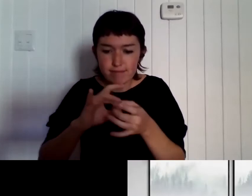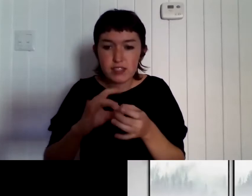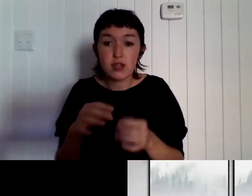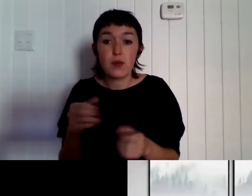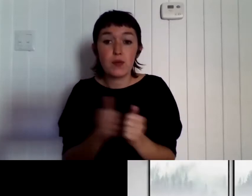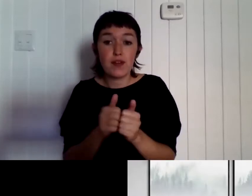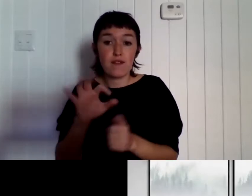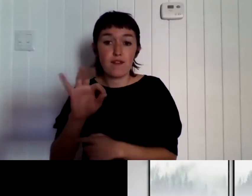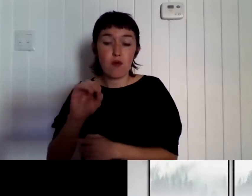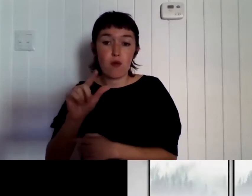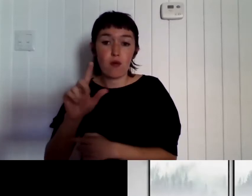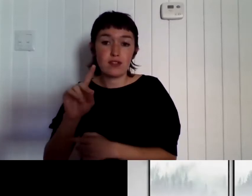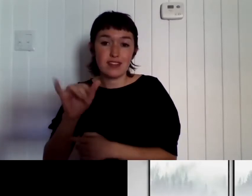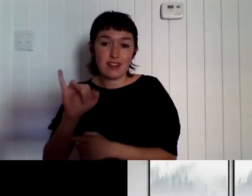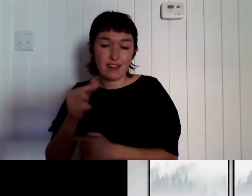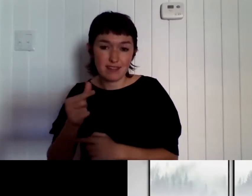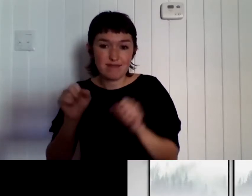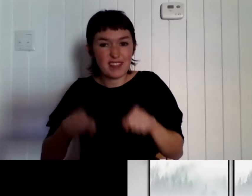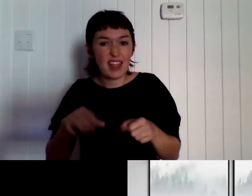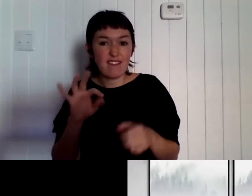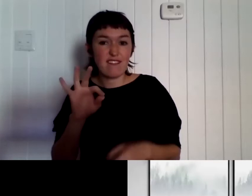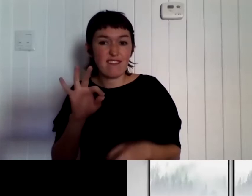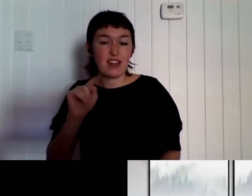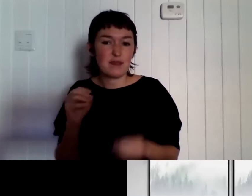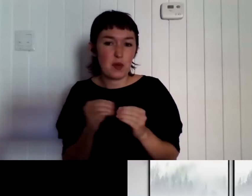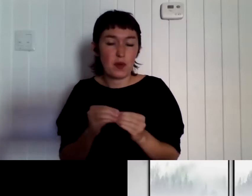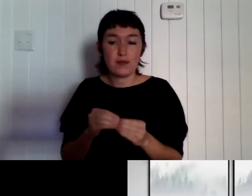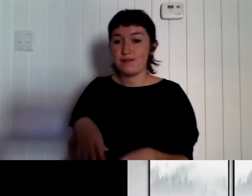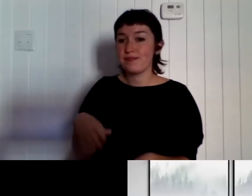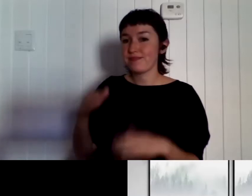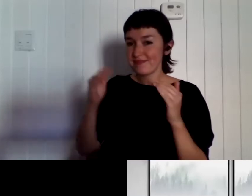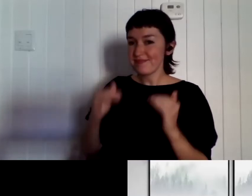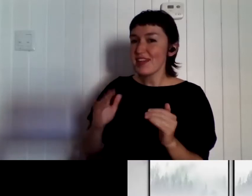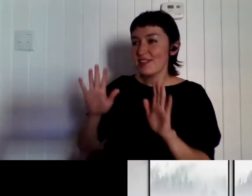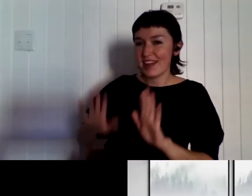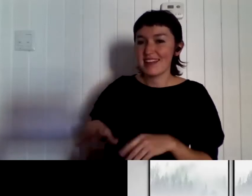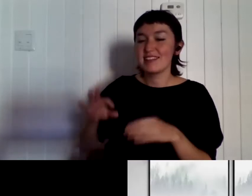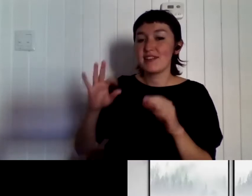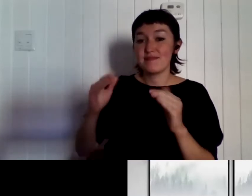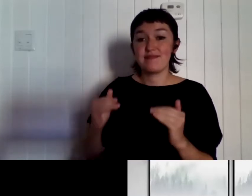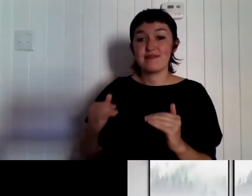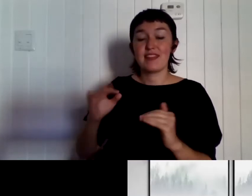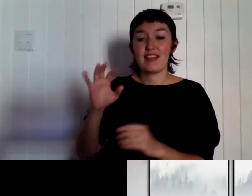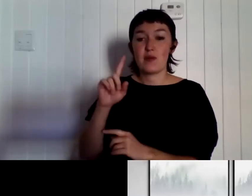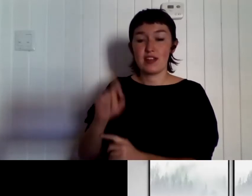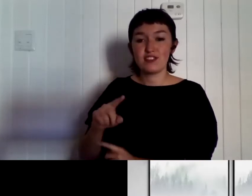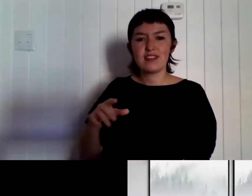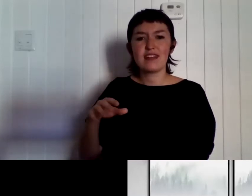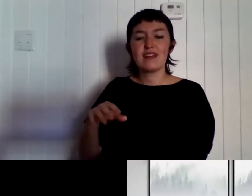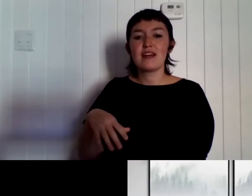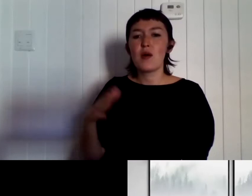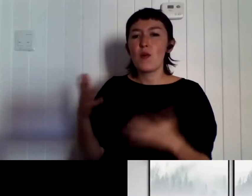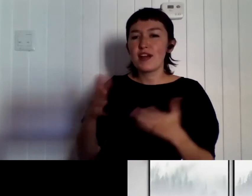Awesome. Blake wants to know, what does your day-to-day work look like as a neuroscientist? I love this question.